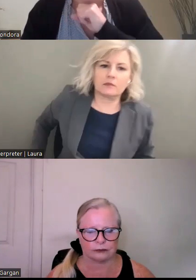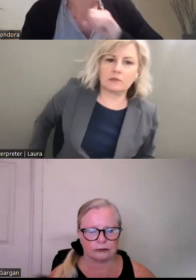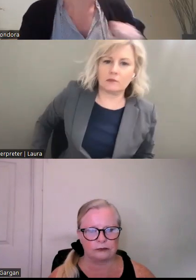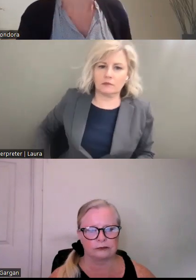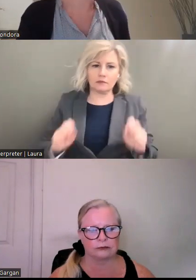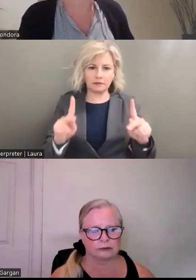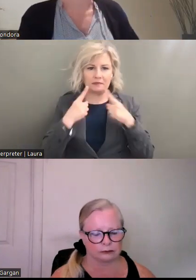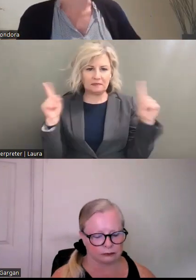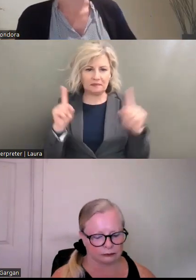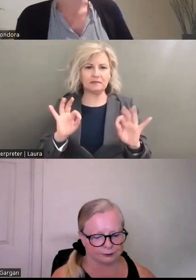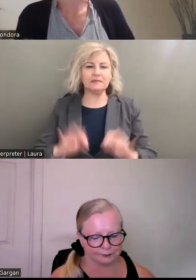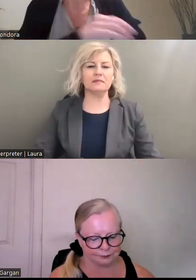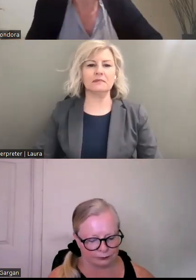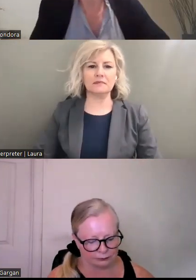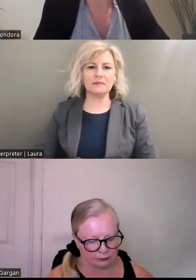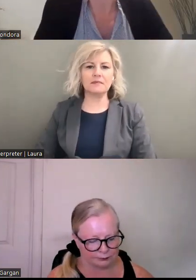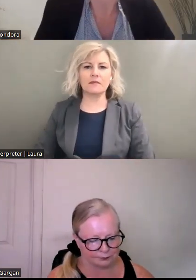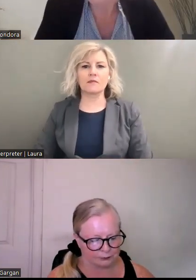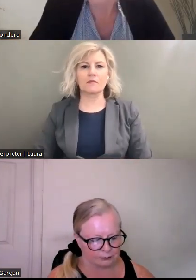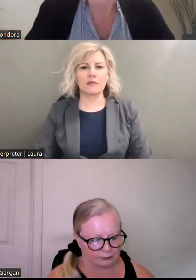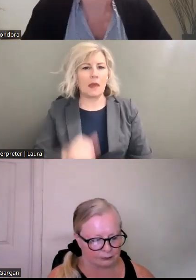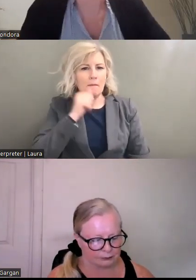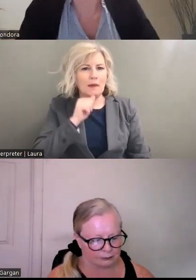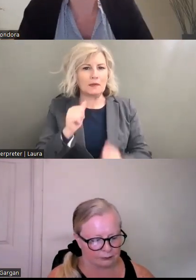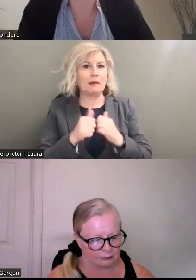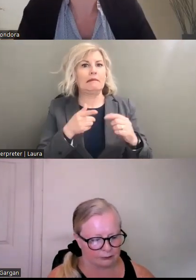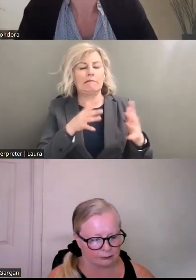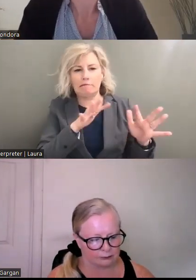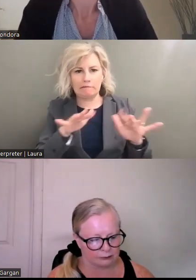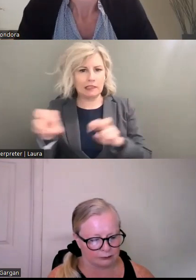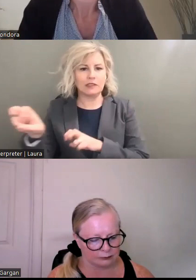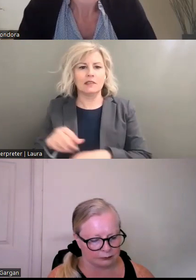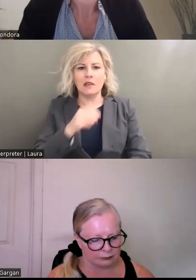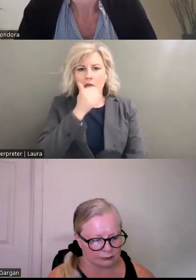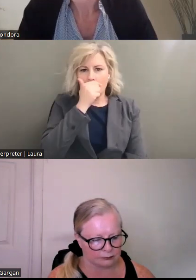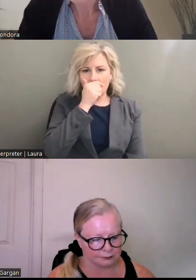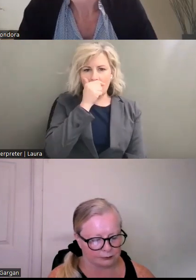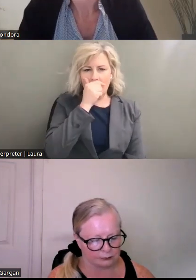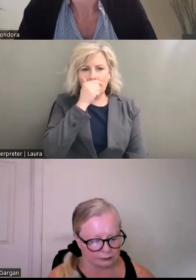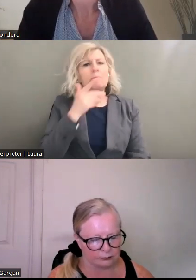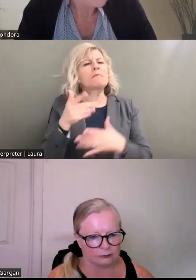there we go. Okay, bear with us while we make the transition here. So let me just